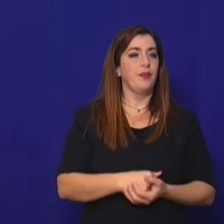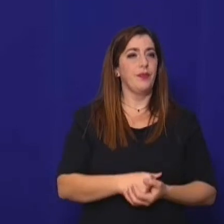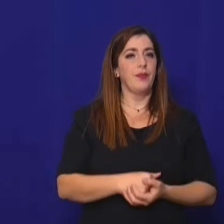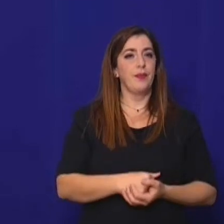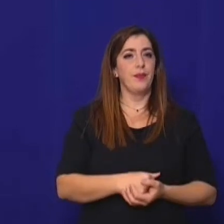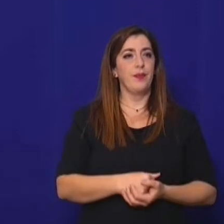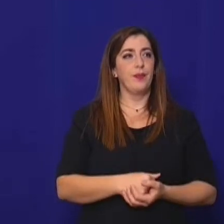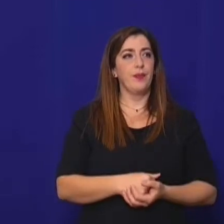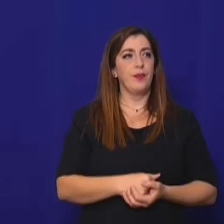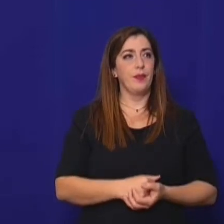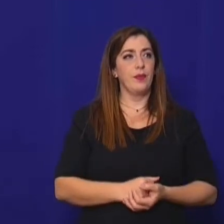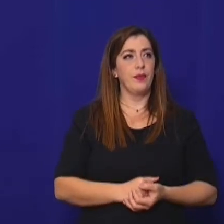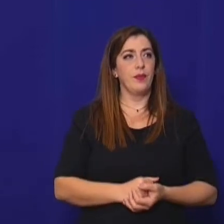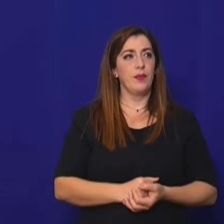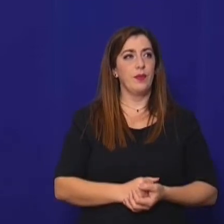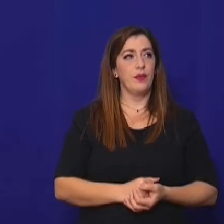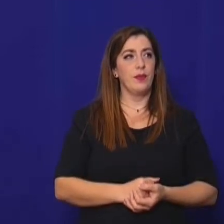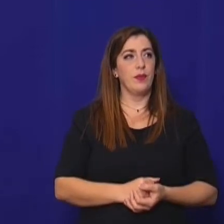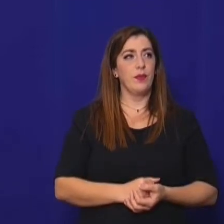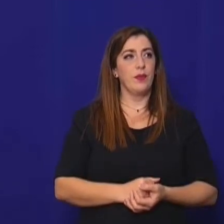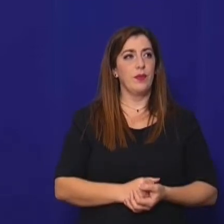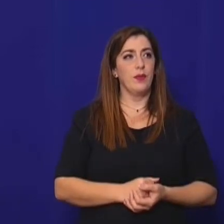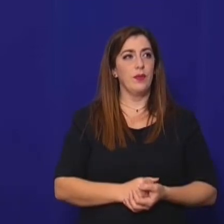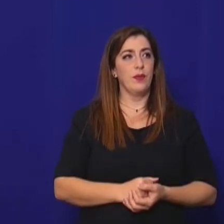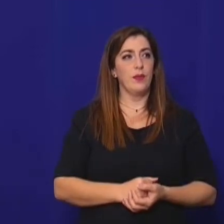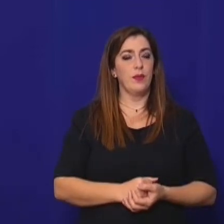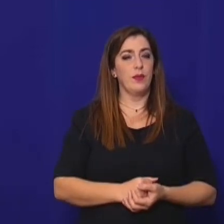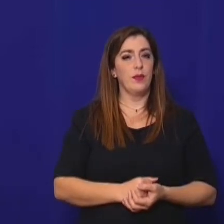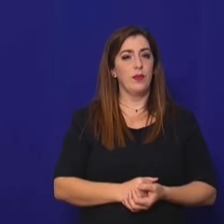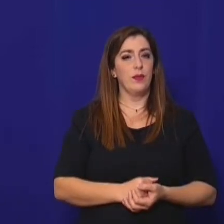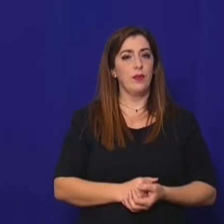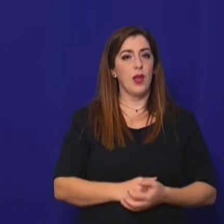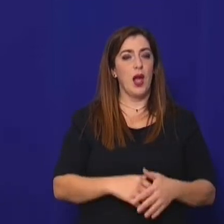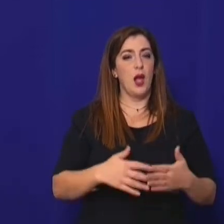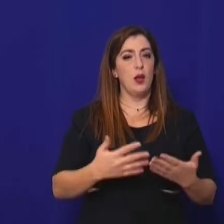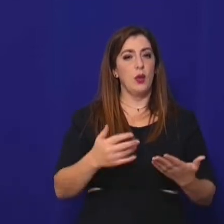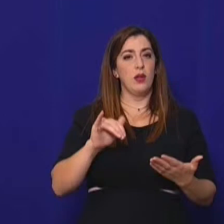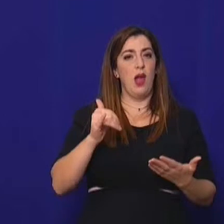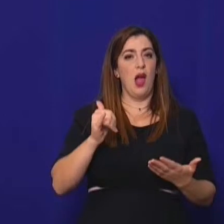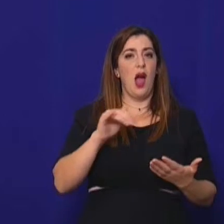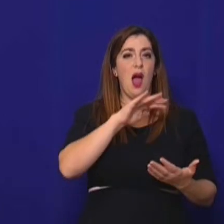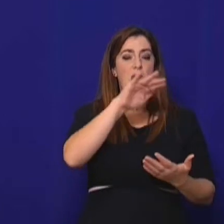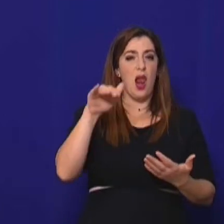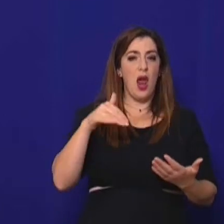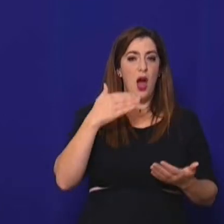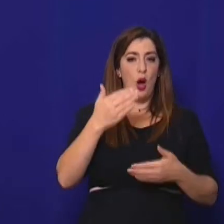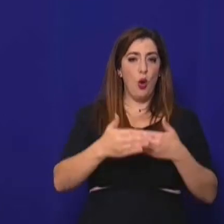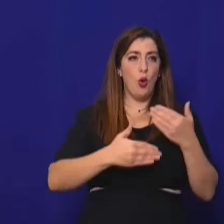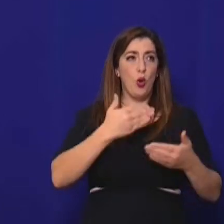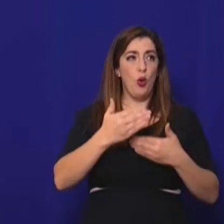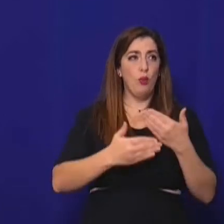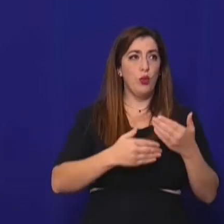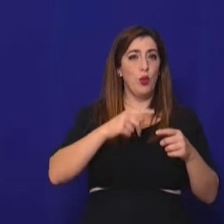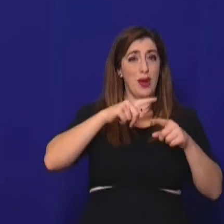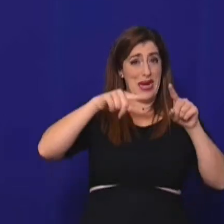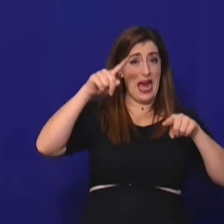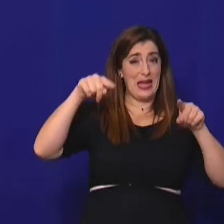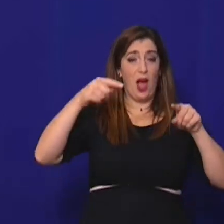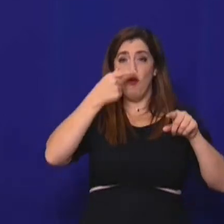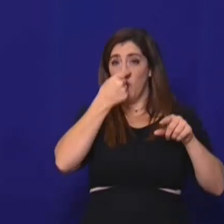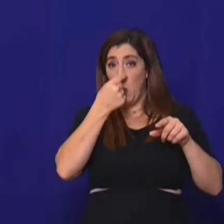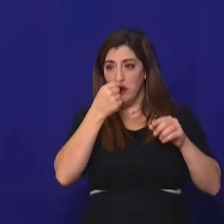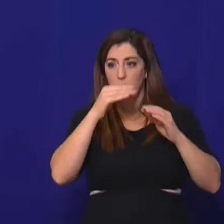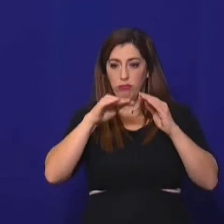jidħlu l-isptar. U allura jekk aħna ħankomplu naqsu ir-rati tal-influenza hemmhekk ħatkun ta' benefiċċju wkoll biex